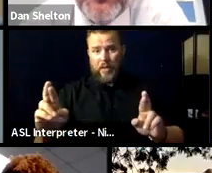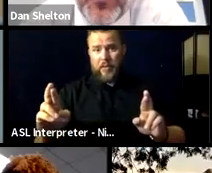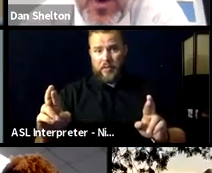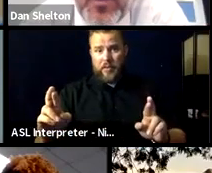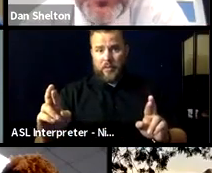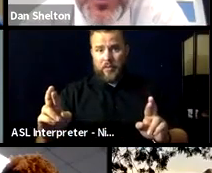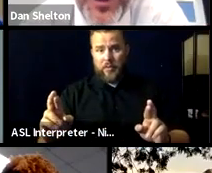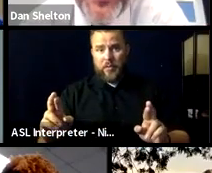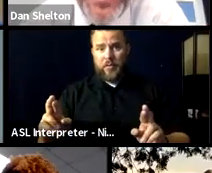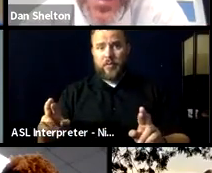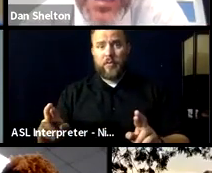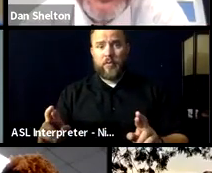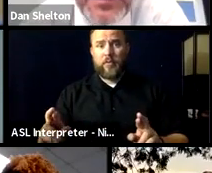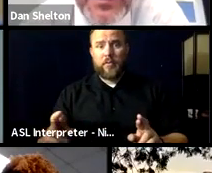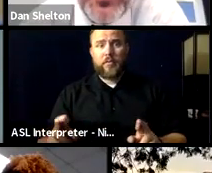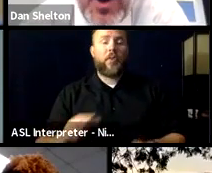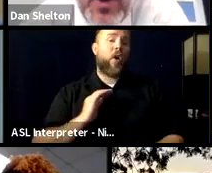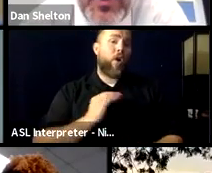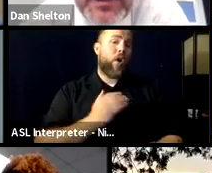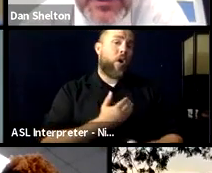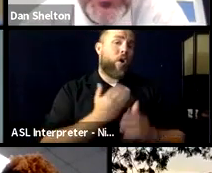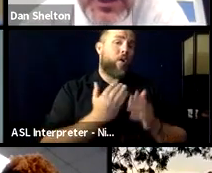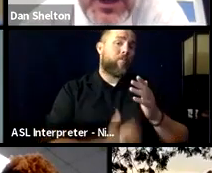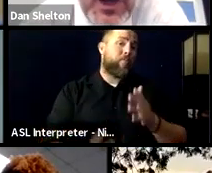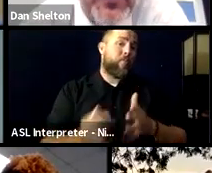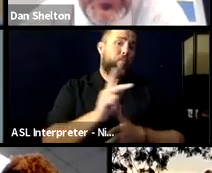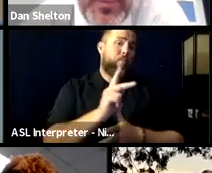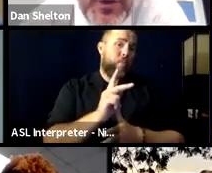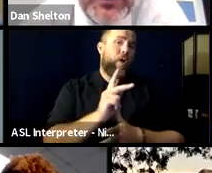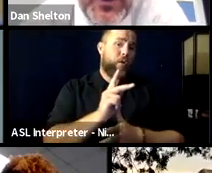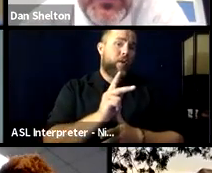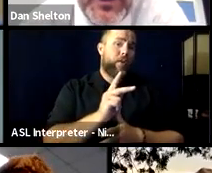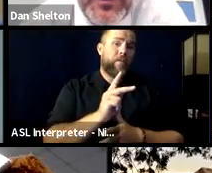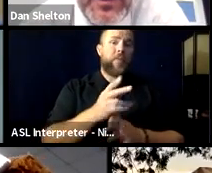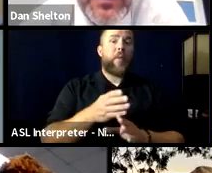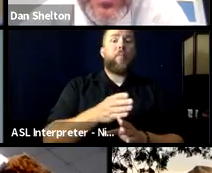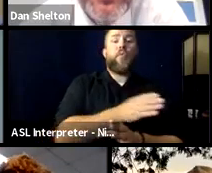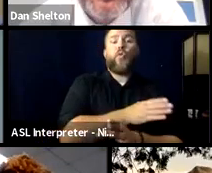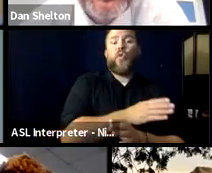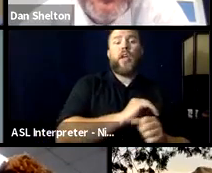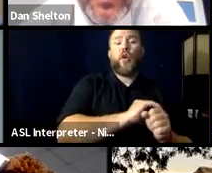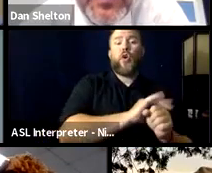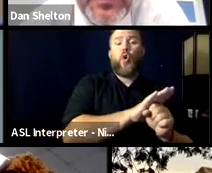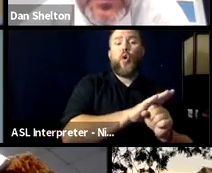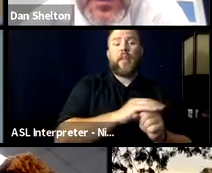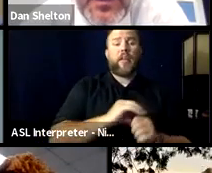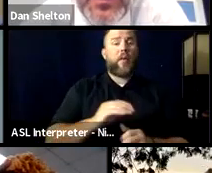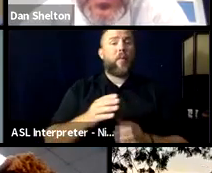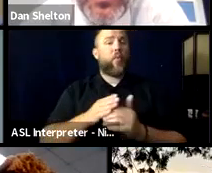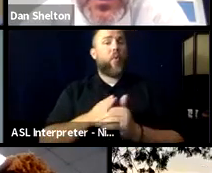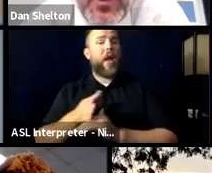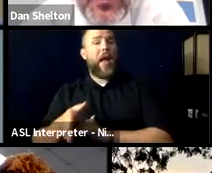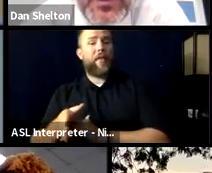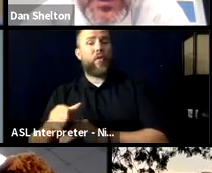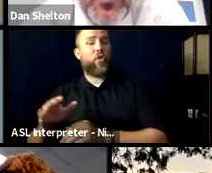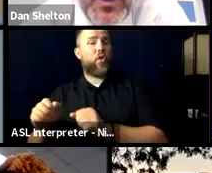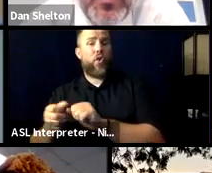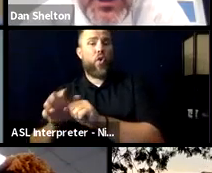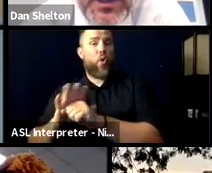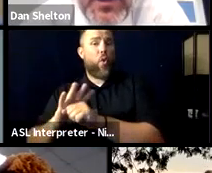first, foremost priority, as it always is, pre-COVID or post-COVID, is the safety,